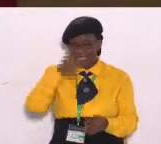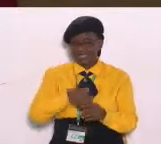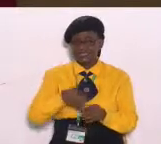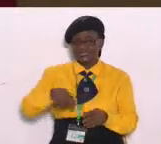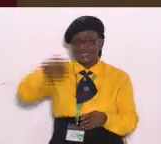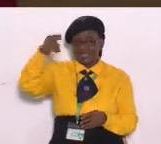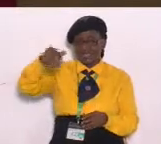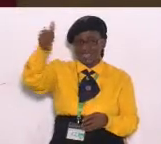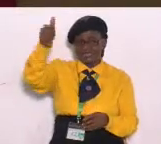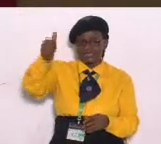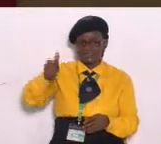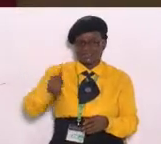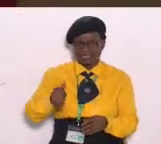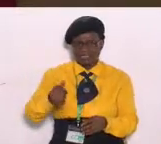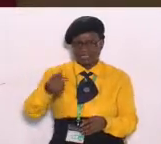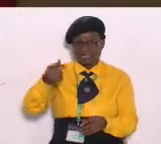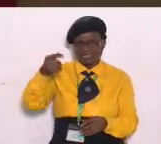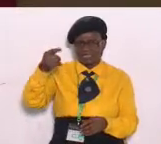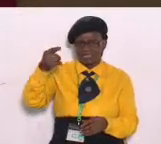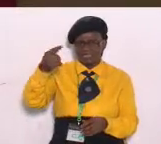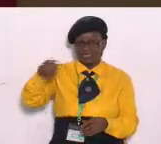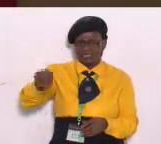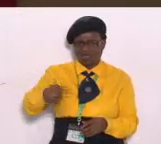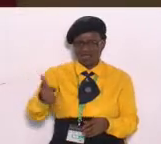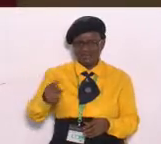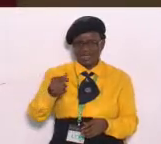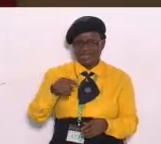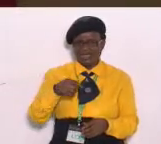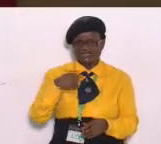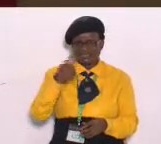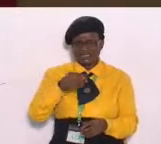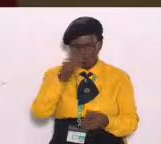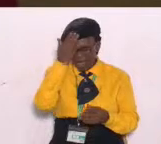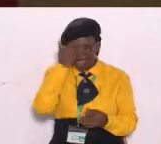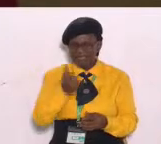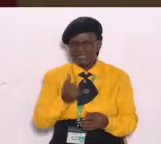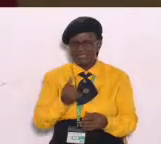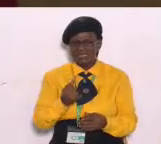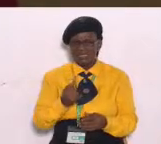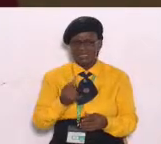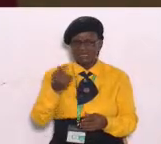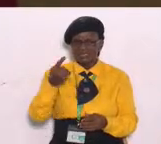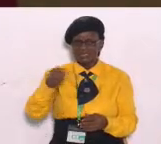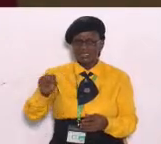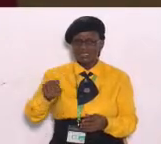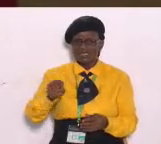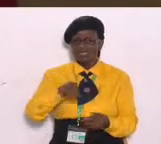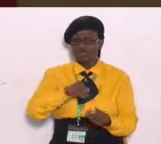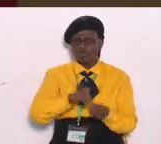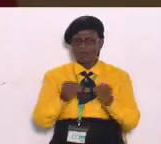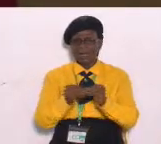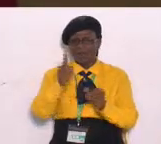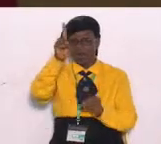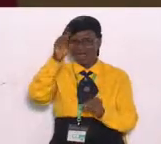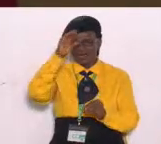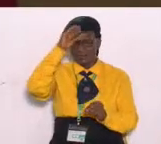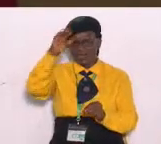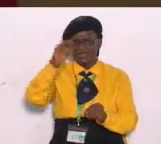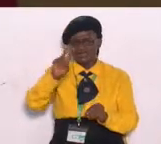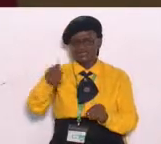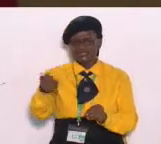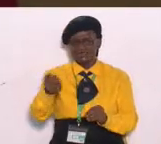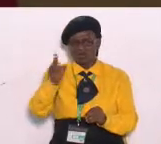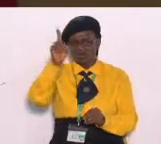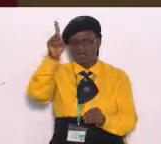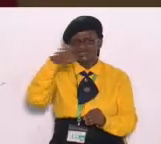The other said, why? My father is the president, he's the number one man. The second one